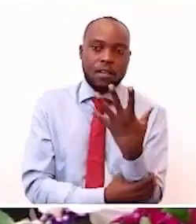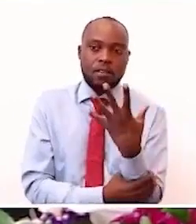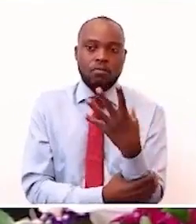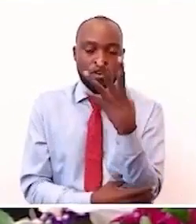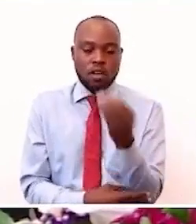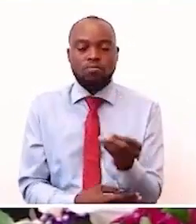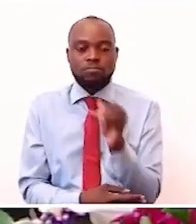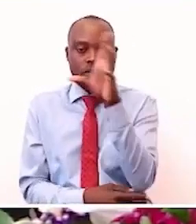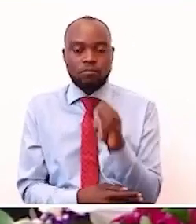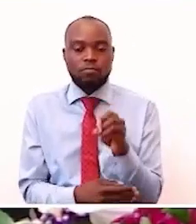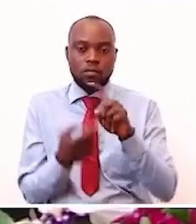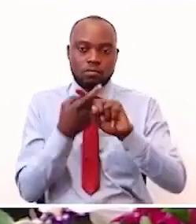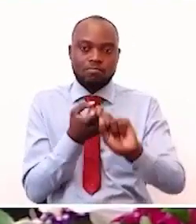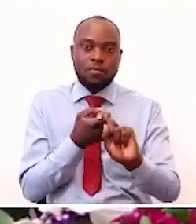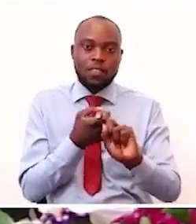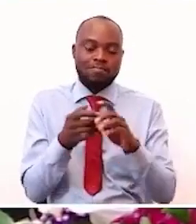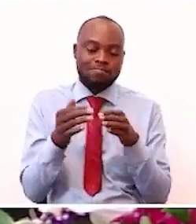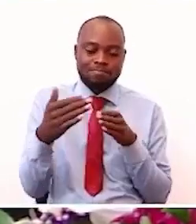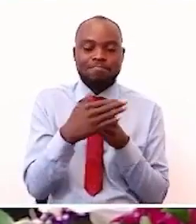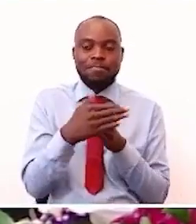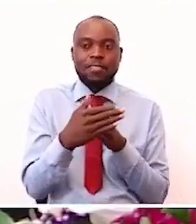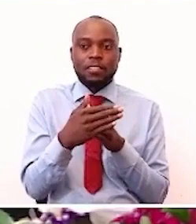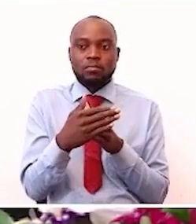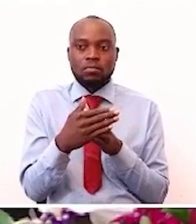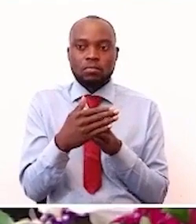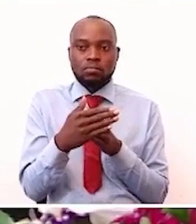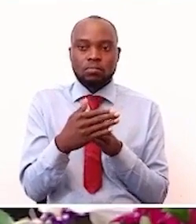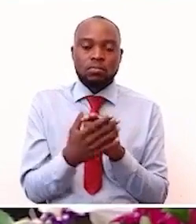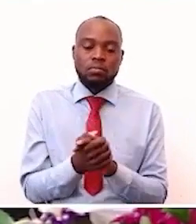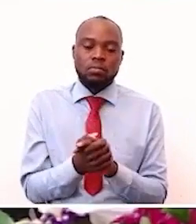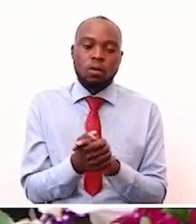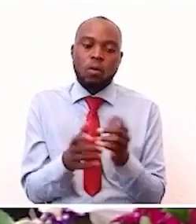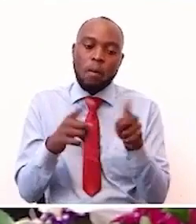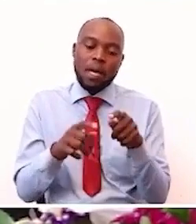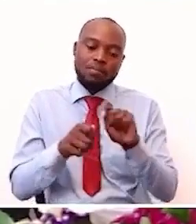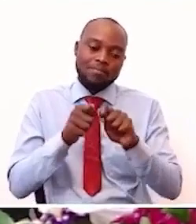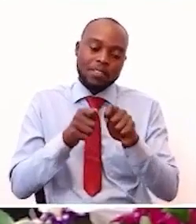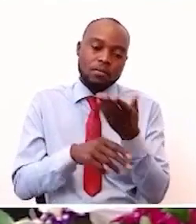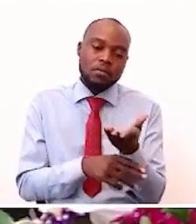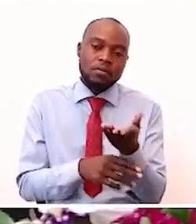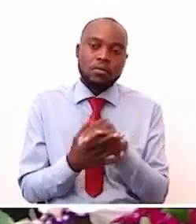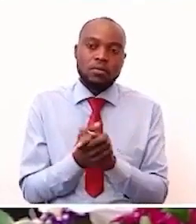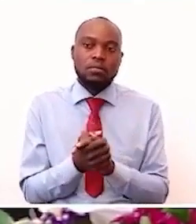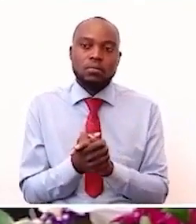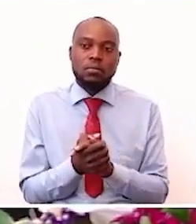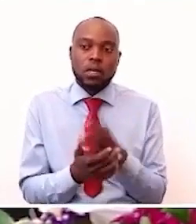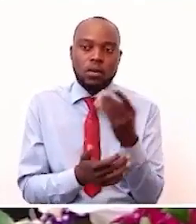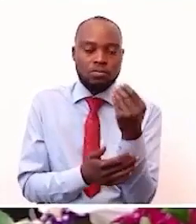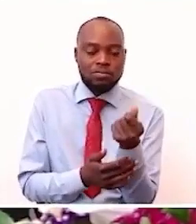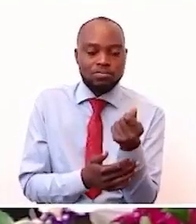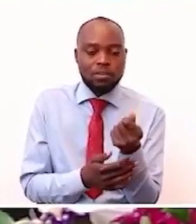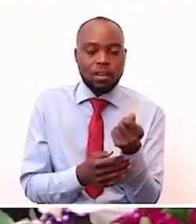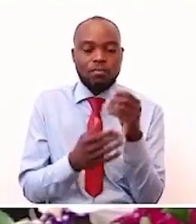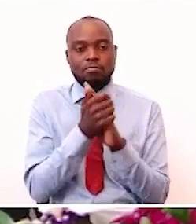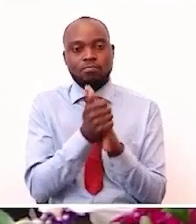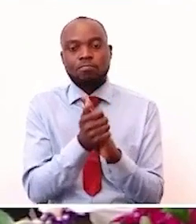Union Advisory Board Against Corruption, but we also have the African Peer Review Mechanism with its economic governance pillar and also the